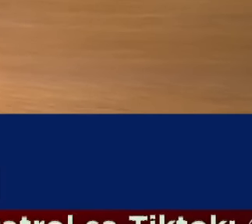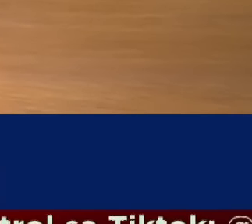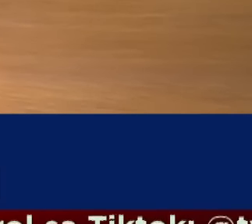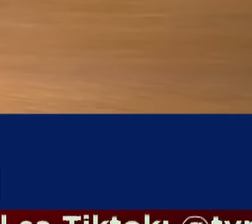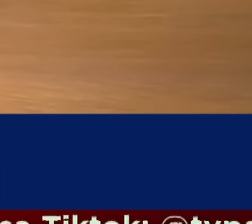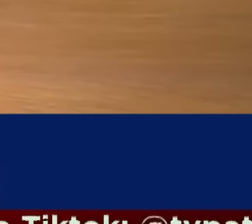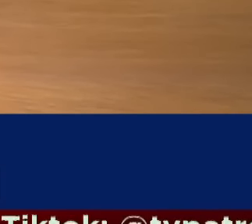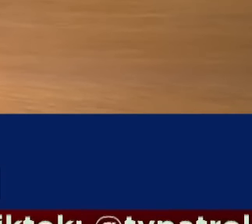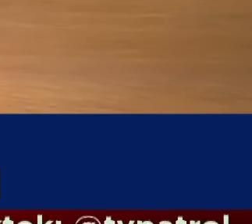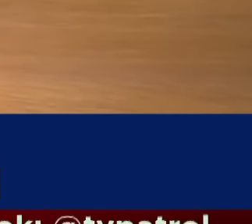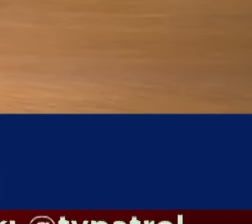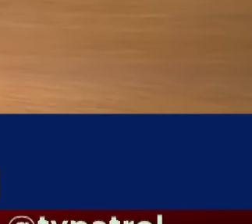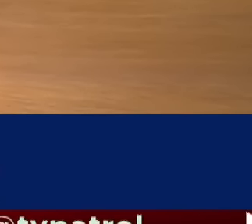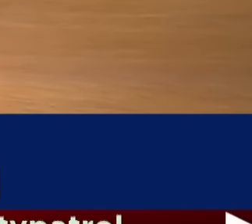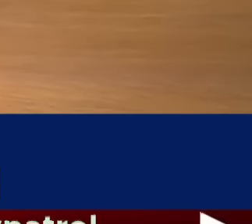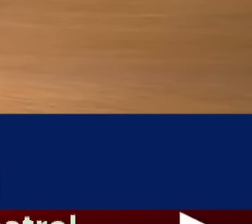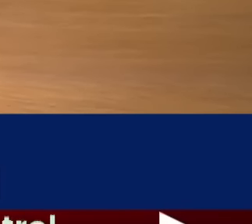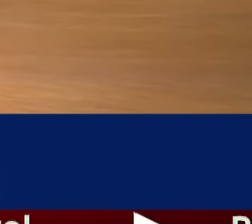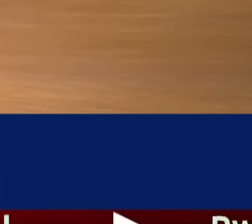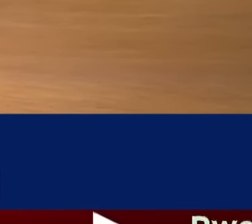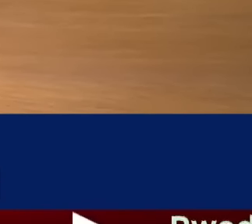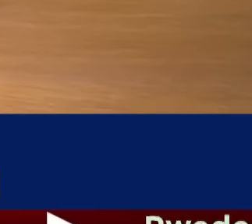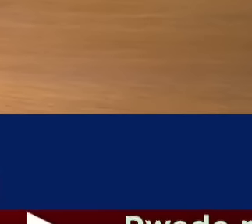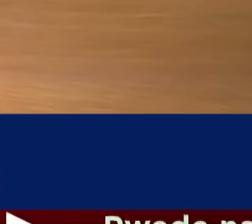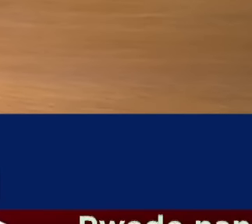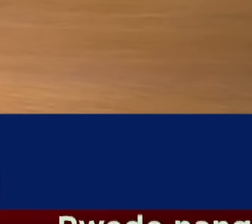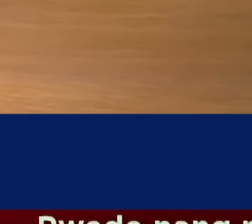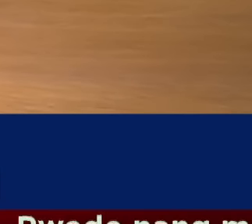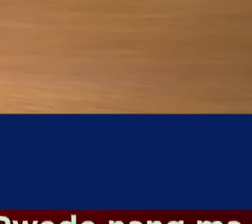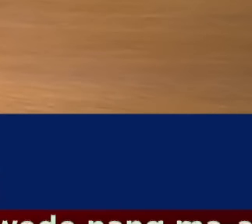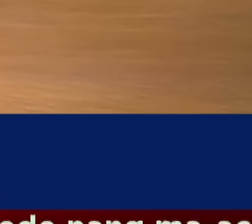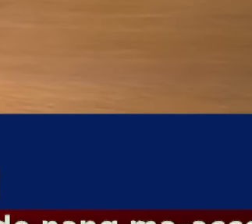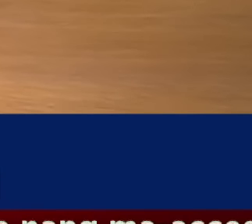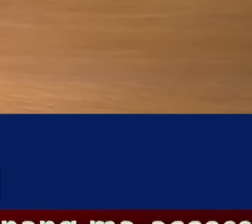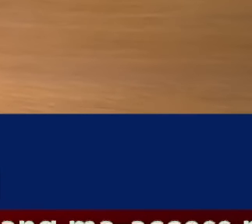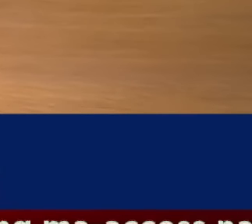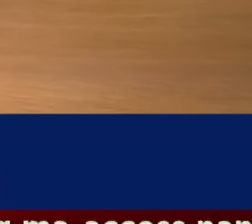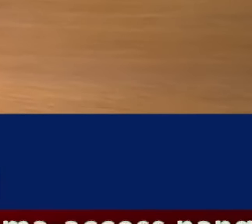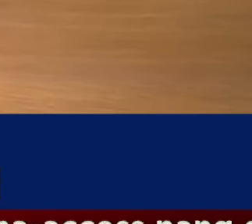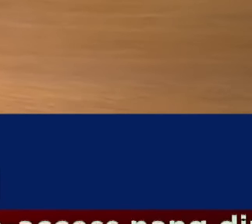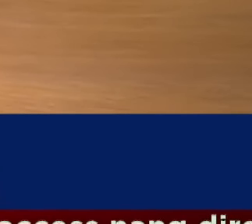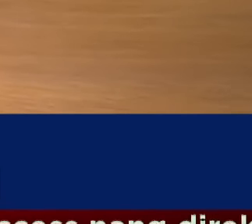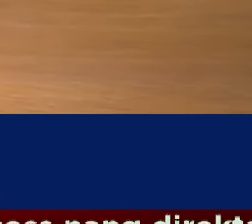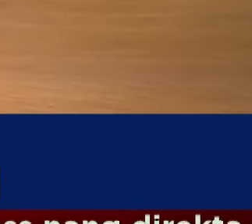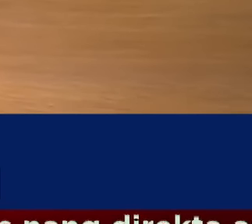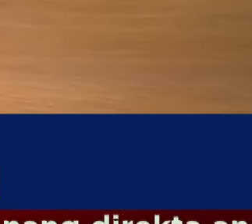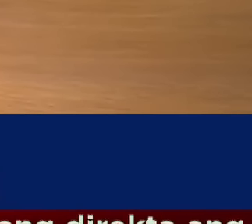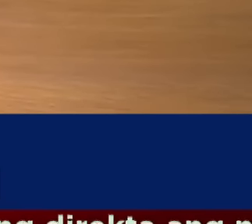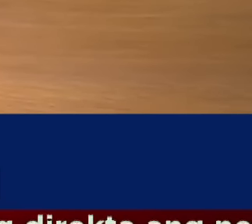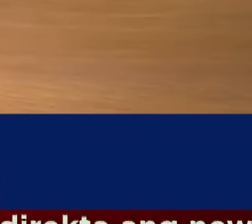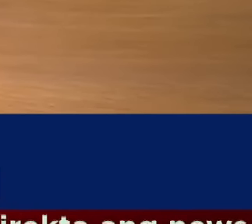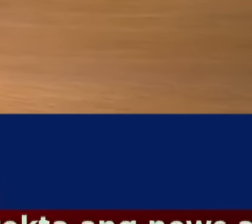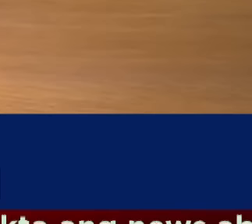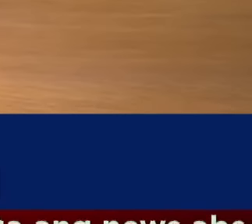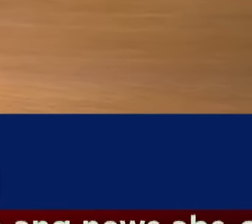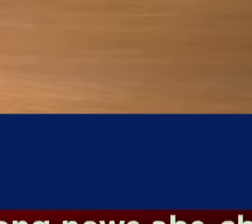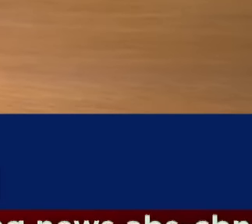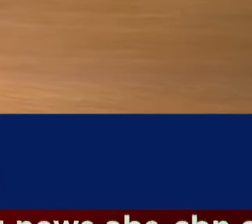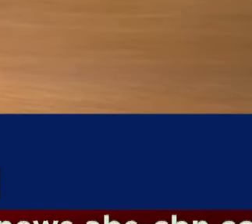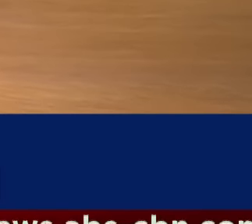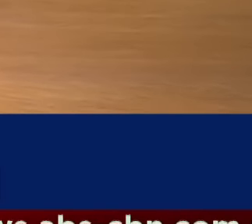functions. Digitalization will support the government's data-driven and science-based planning and decision-making. It is the